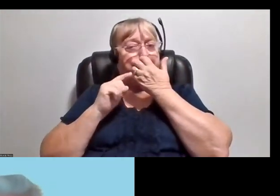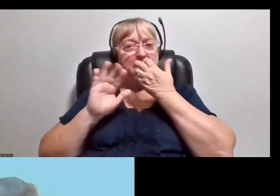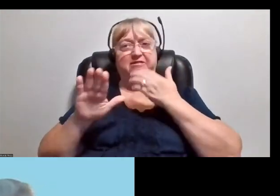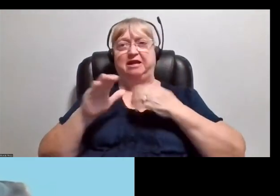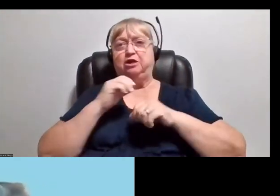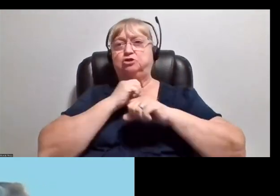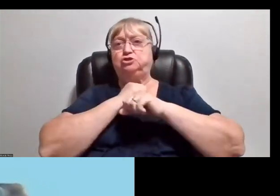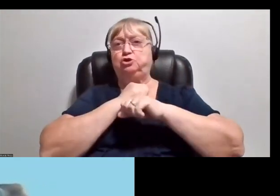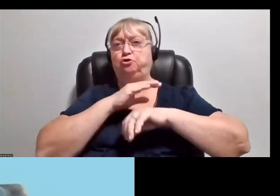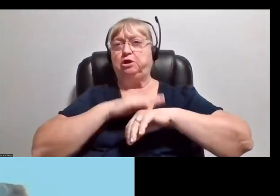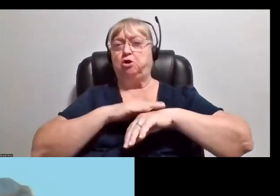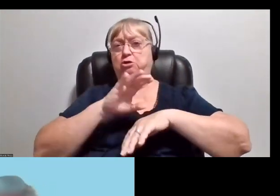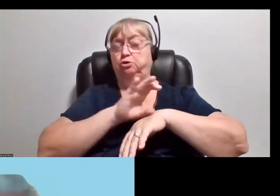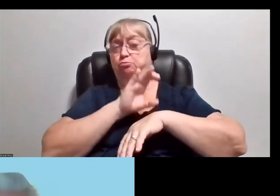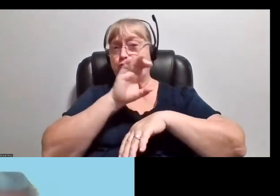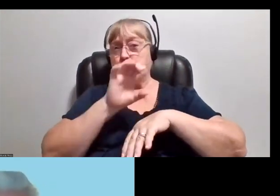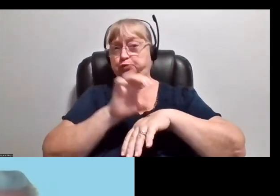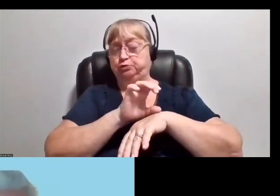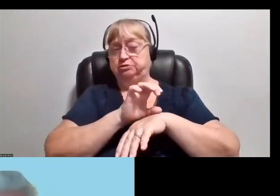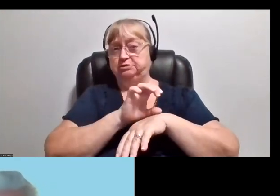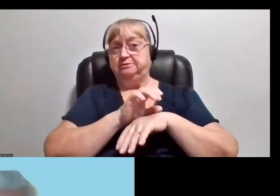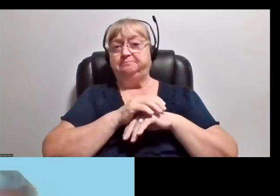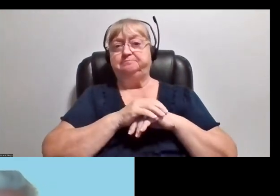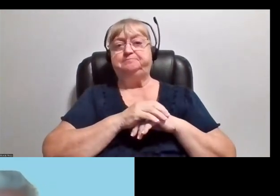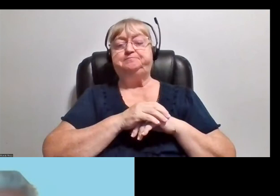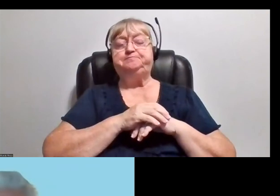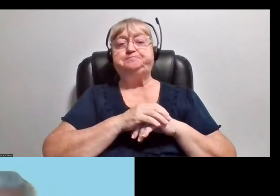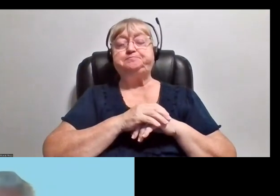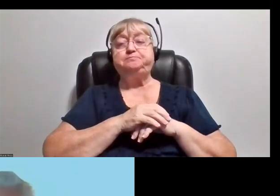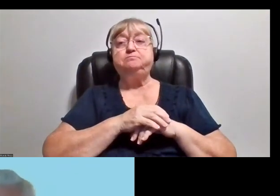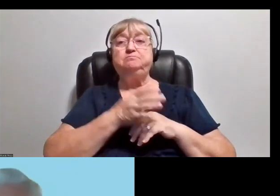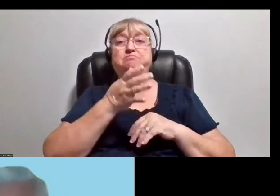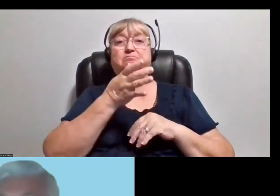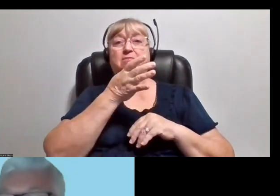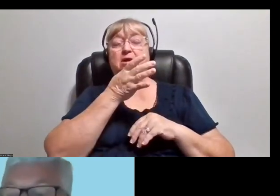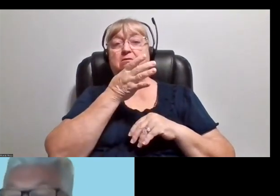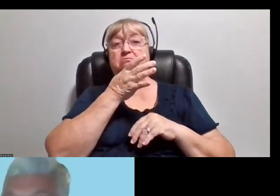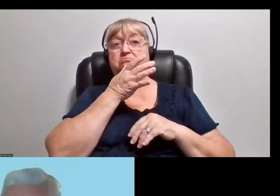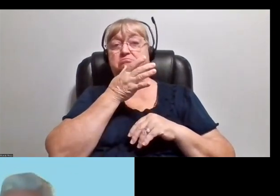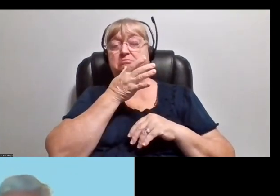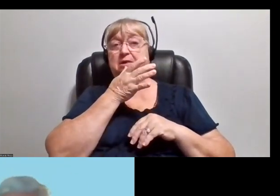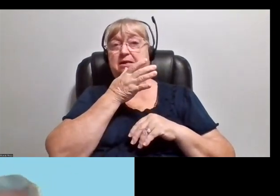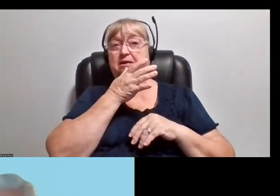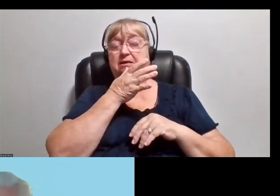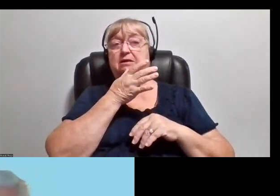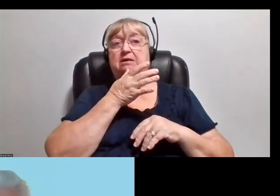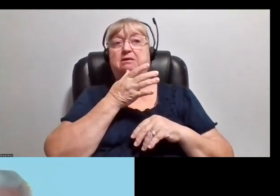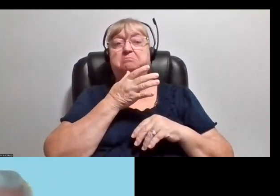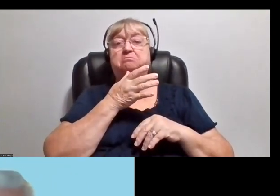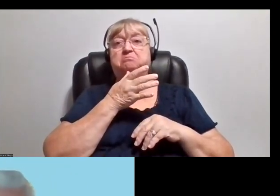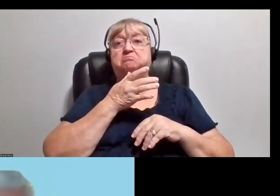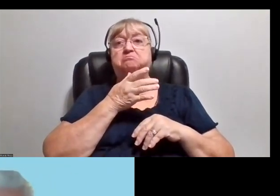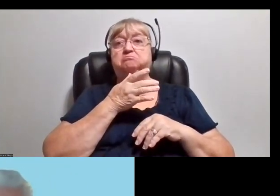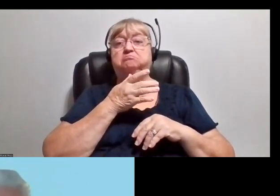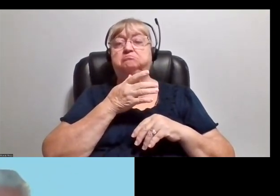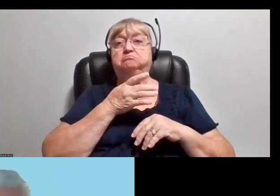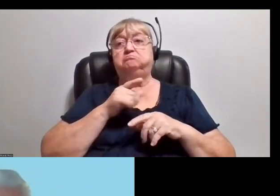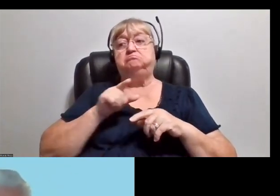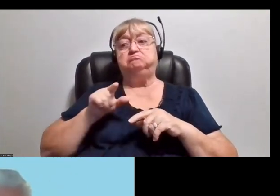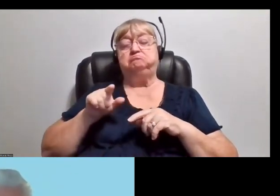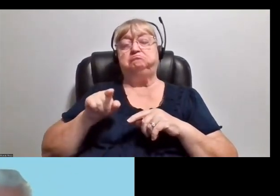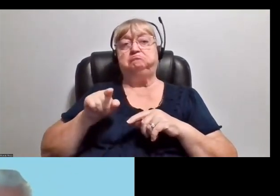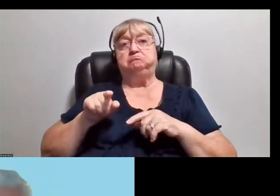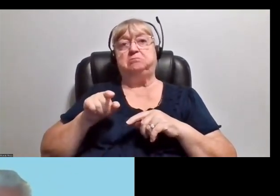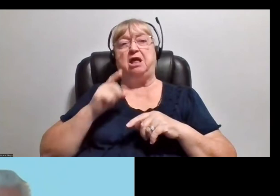security on their computers, and she was one of the like, I think